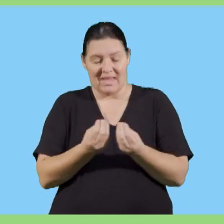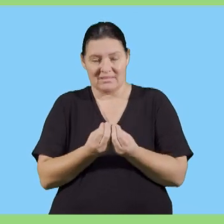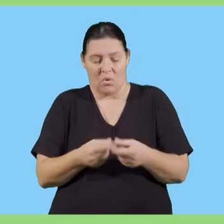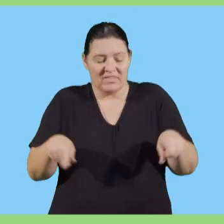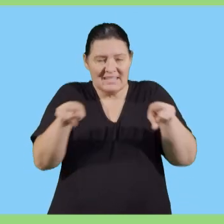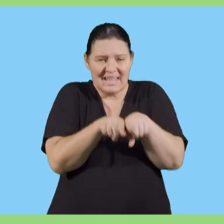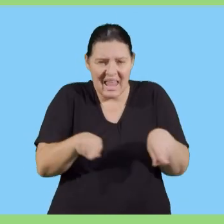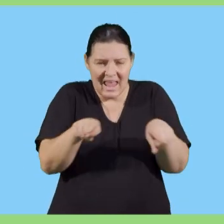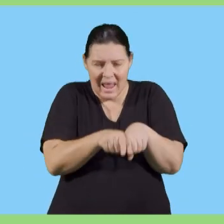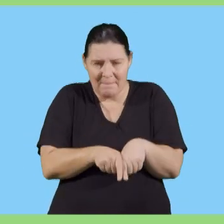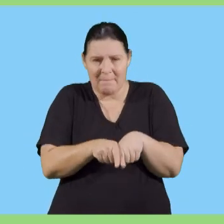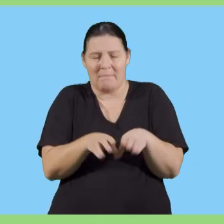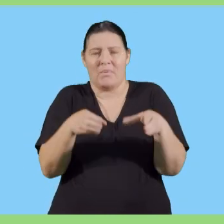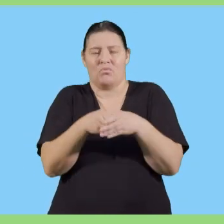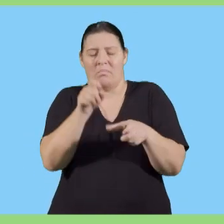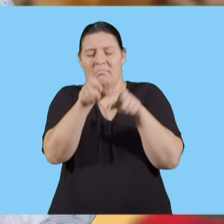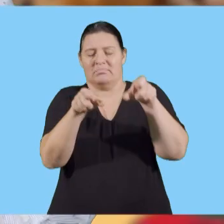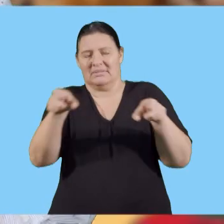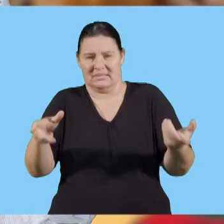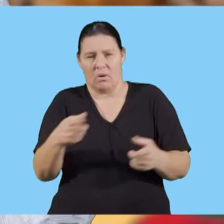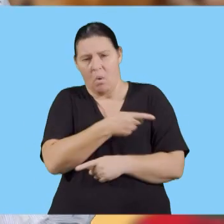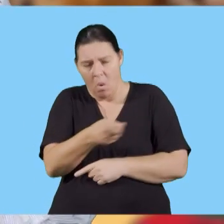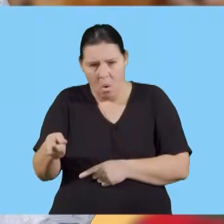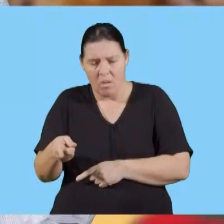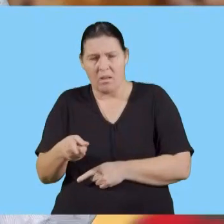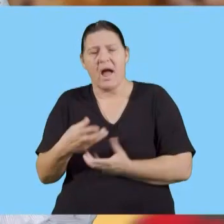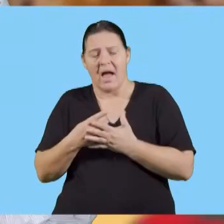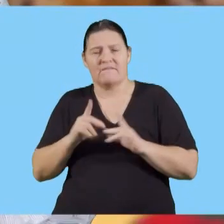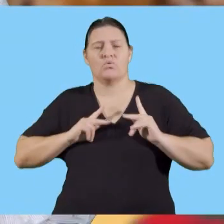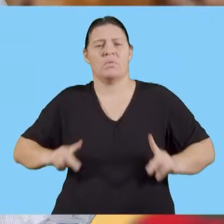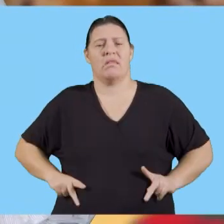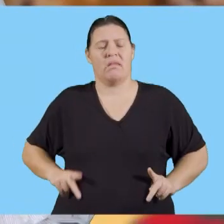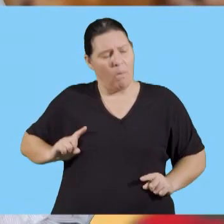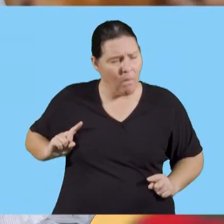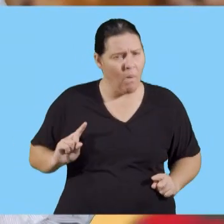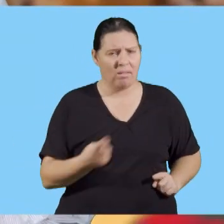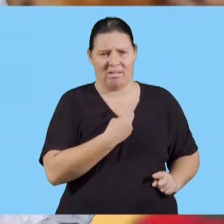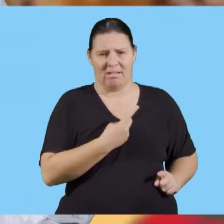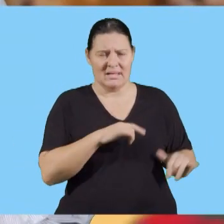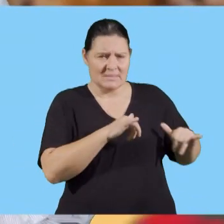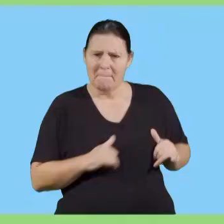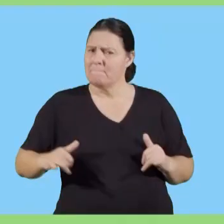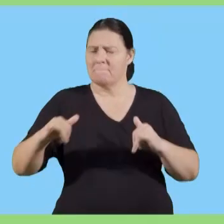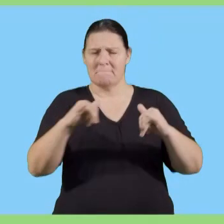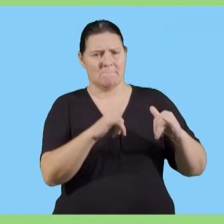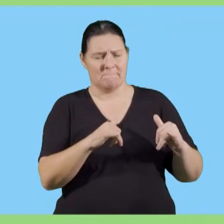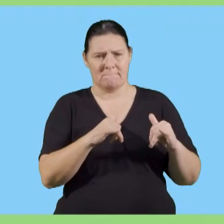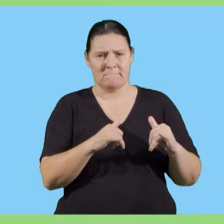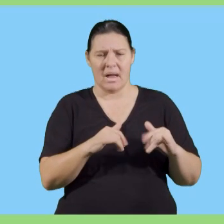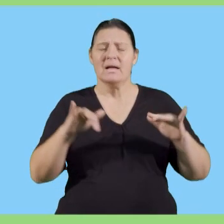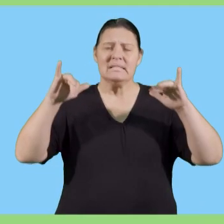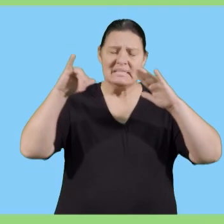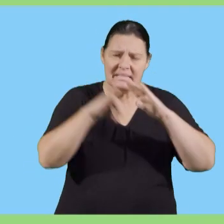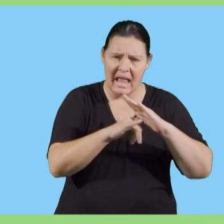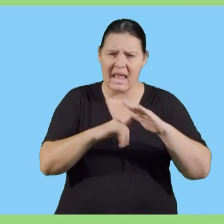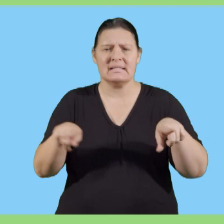organisms of the same species. So all of the teachers are of the same species. They are human beings, they are people that live